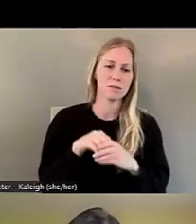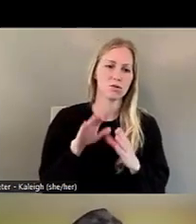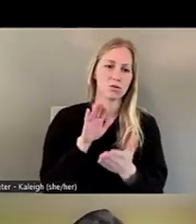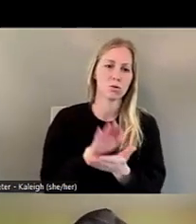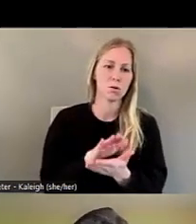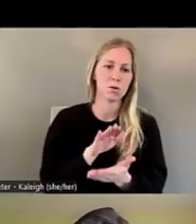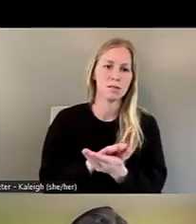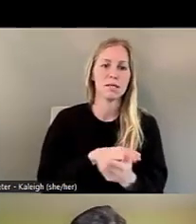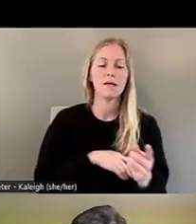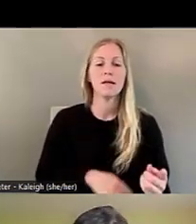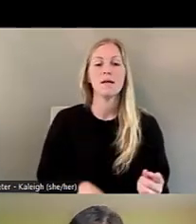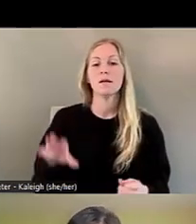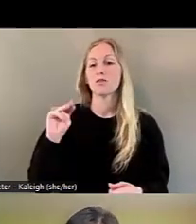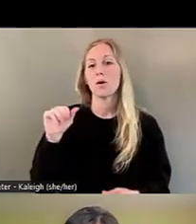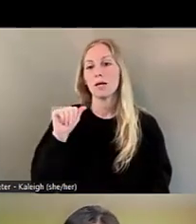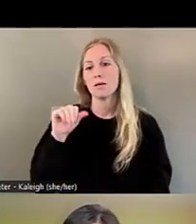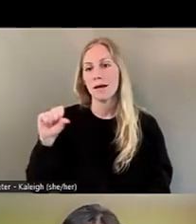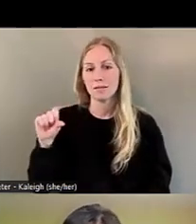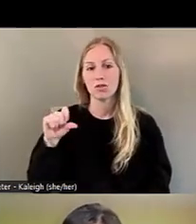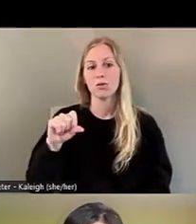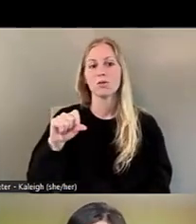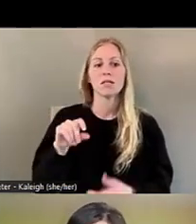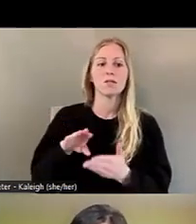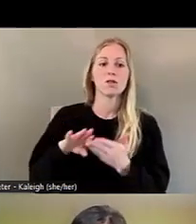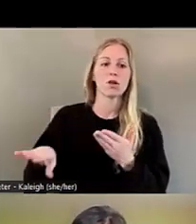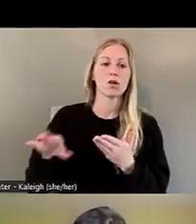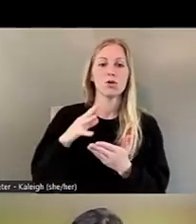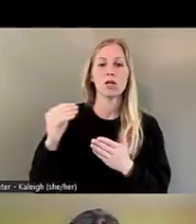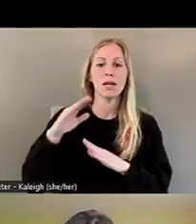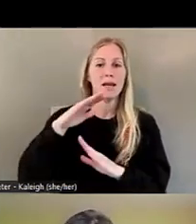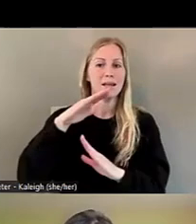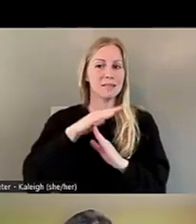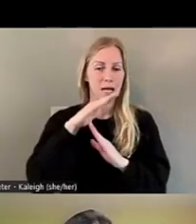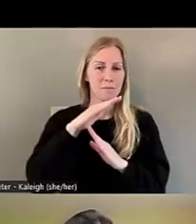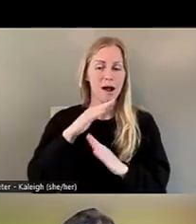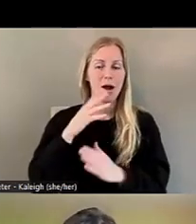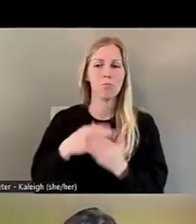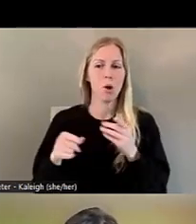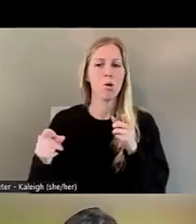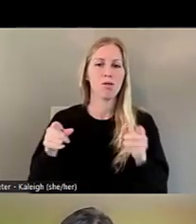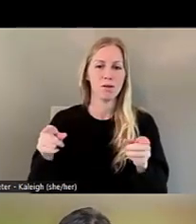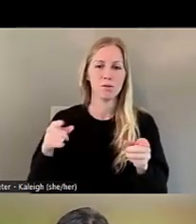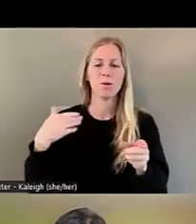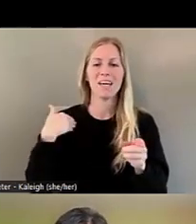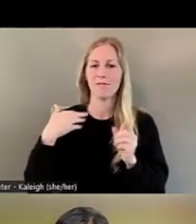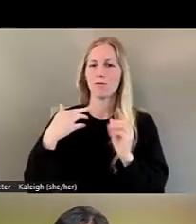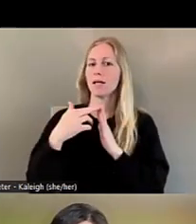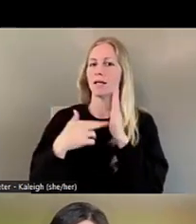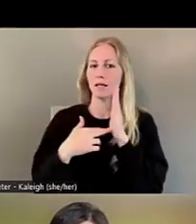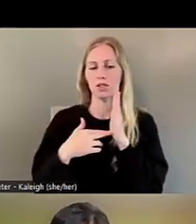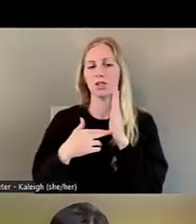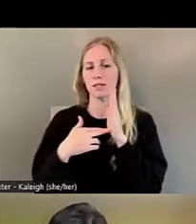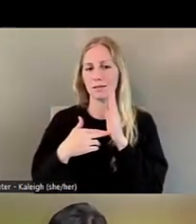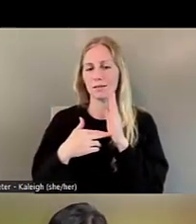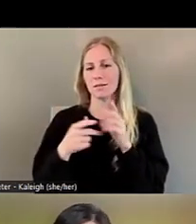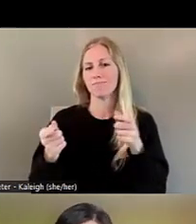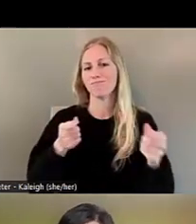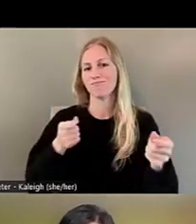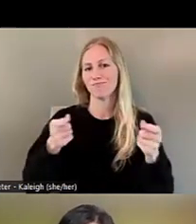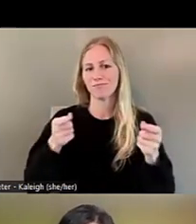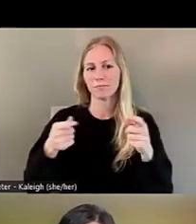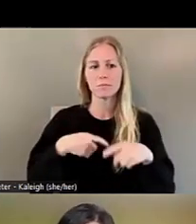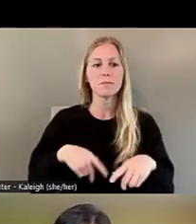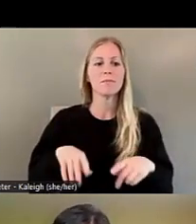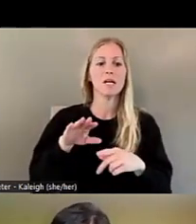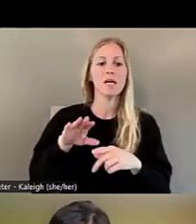in Massachusetts, seclusion and timeout are governed by regulations. And seclusion